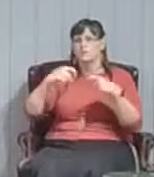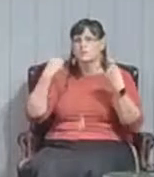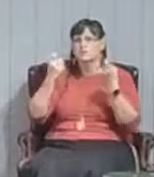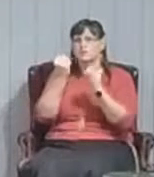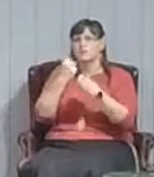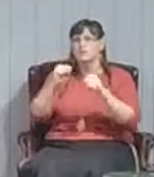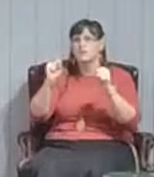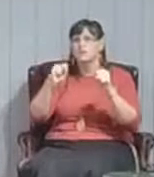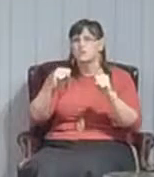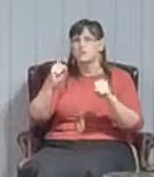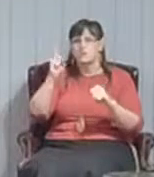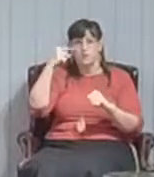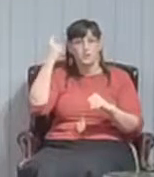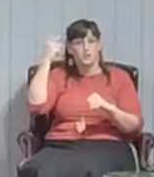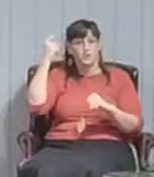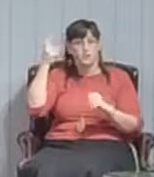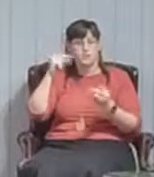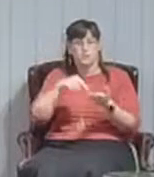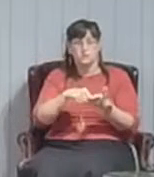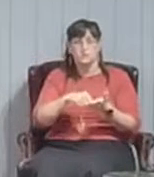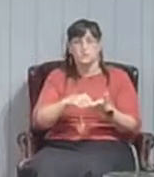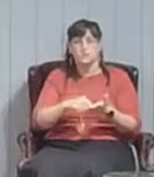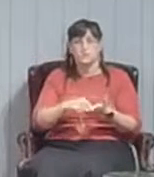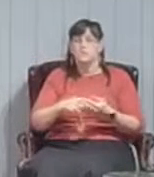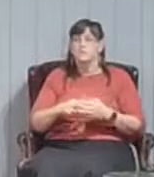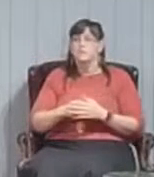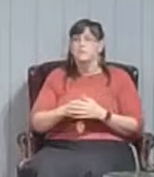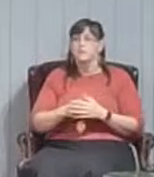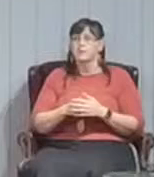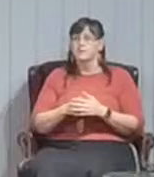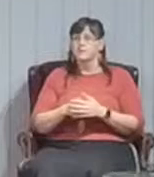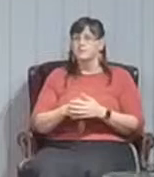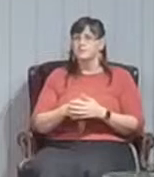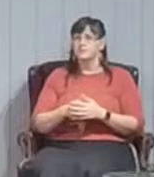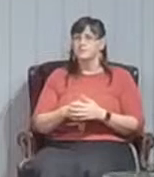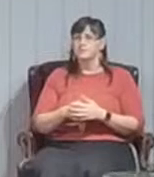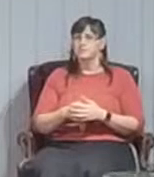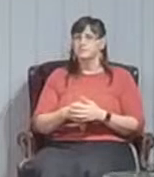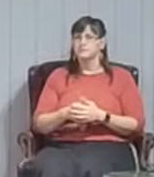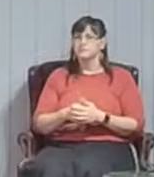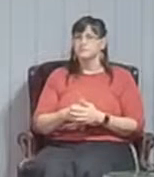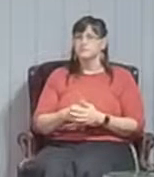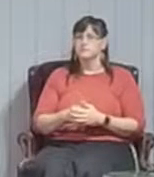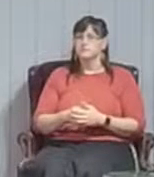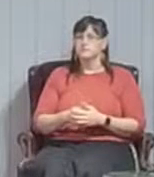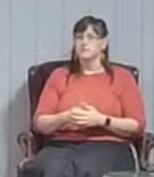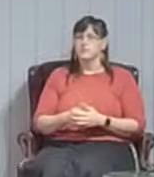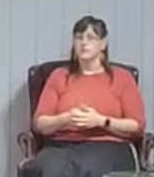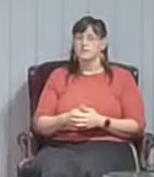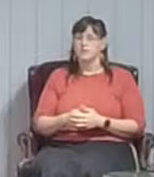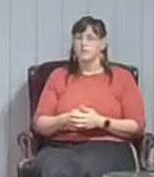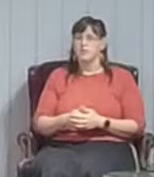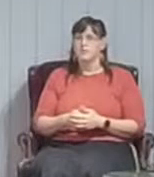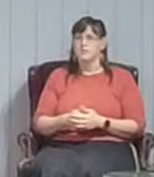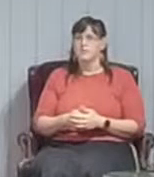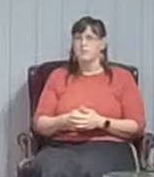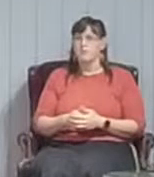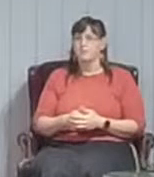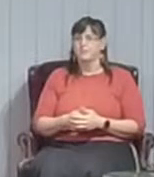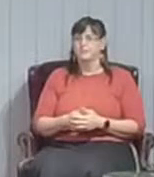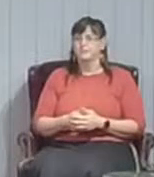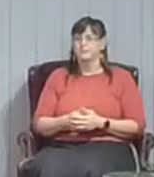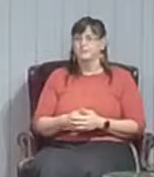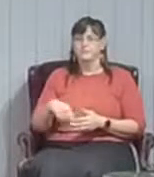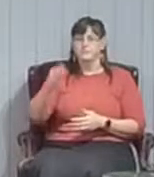just think of it this way. And I believe that things have changed a little bit from the time of Job's day, but think of it like